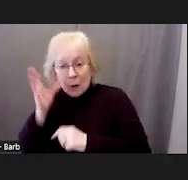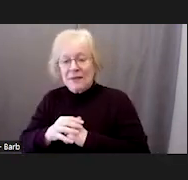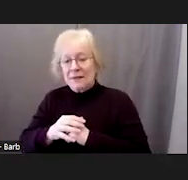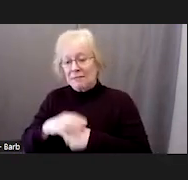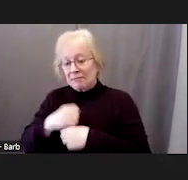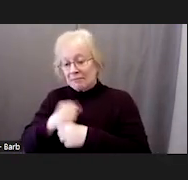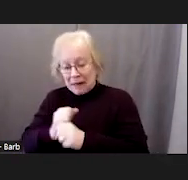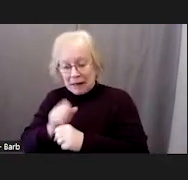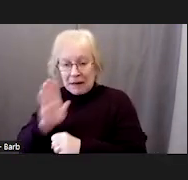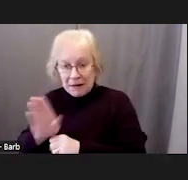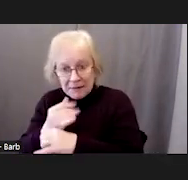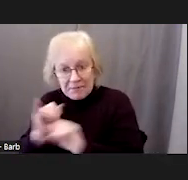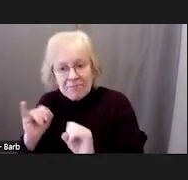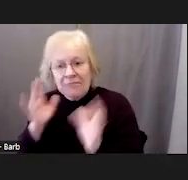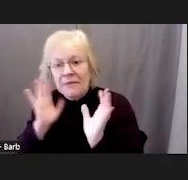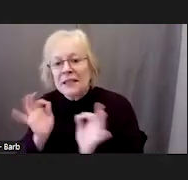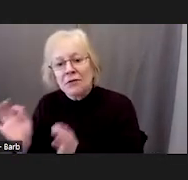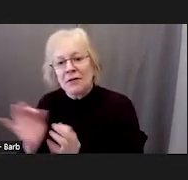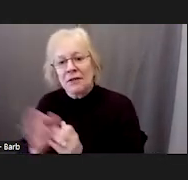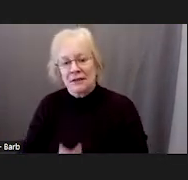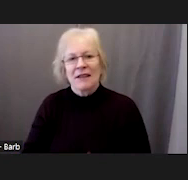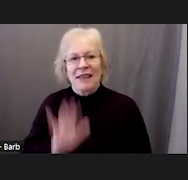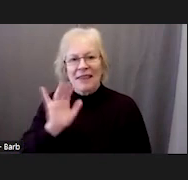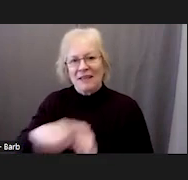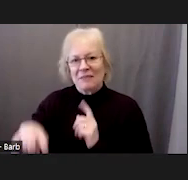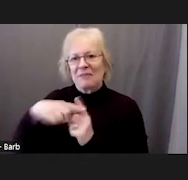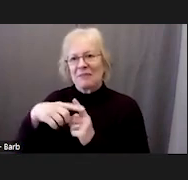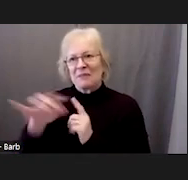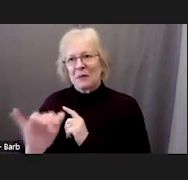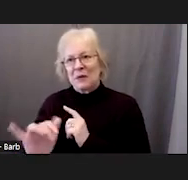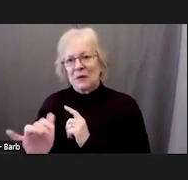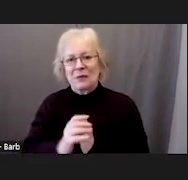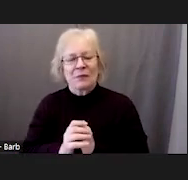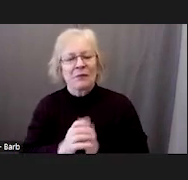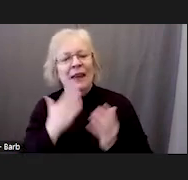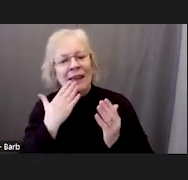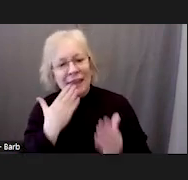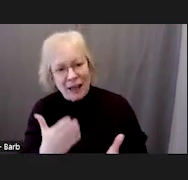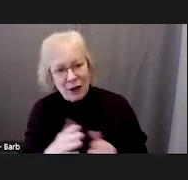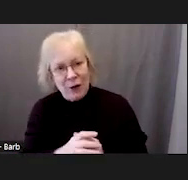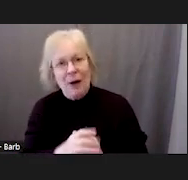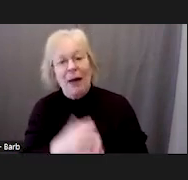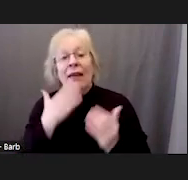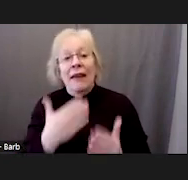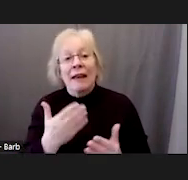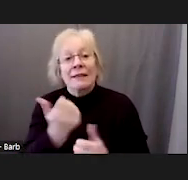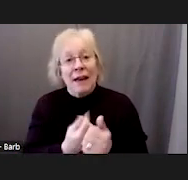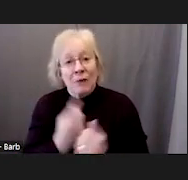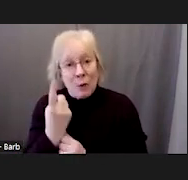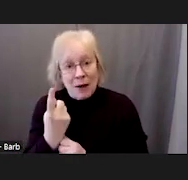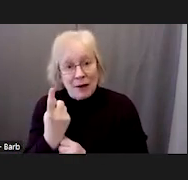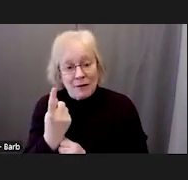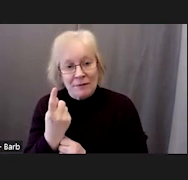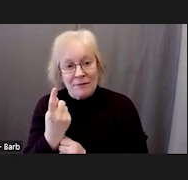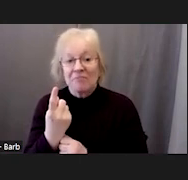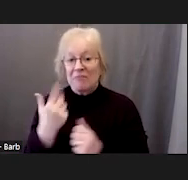one of the ups. So yeah. Thank you. Thanks, everyone. I think that probably brings